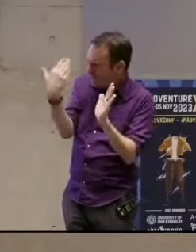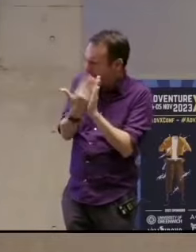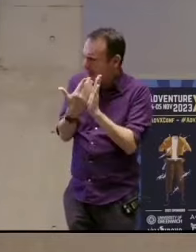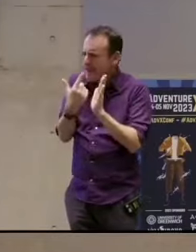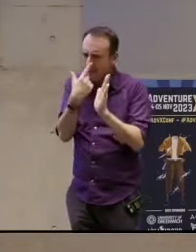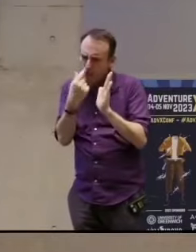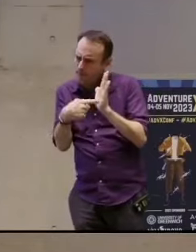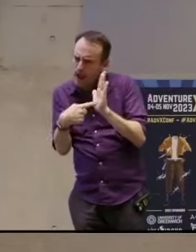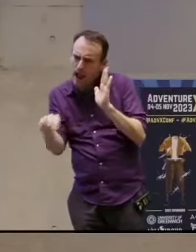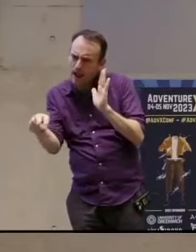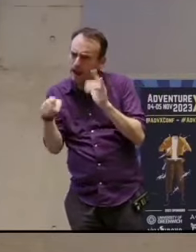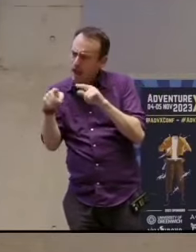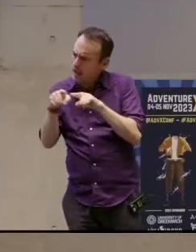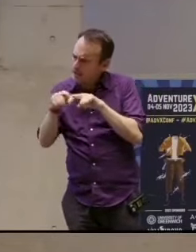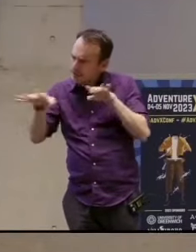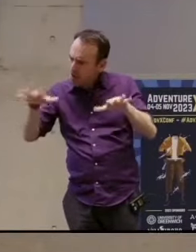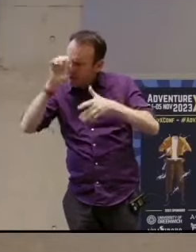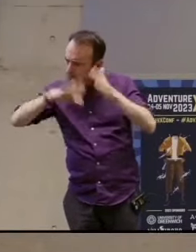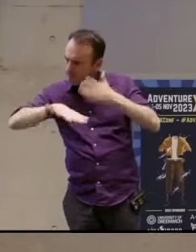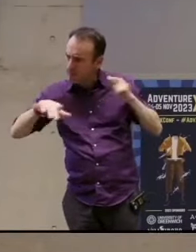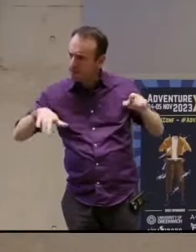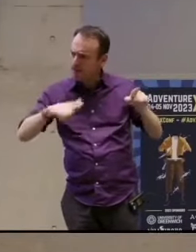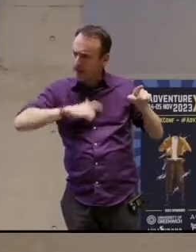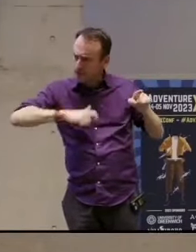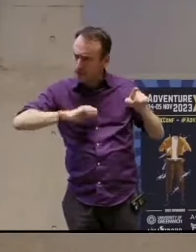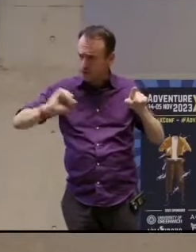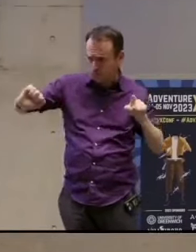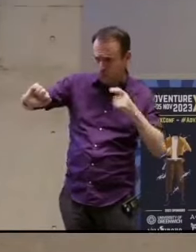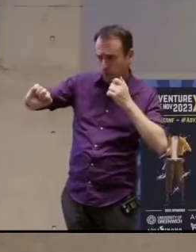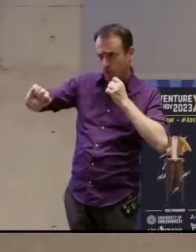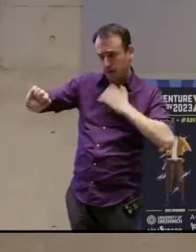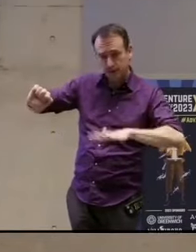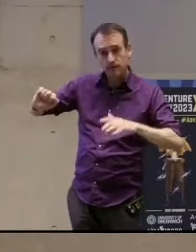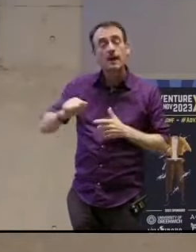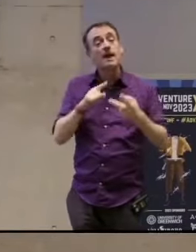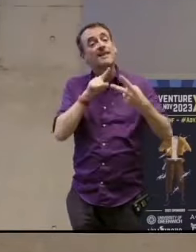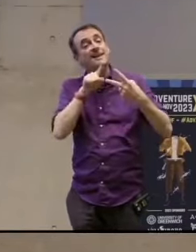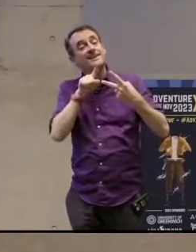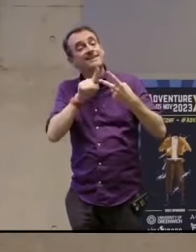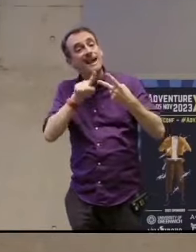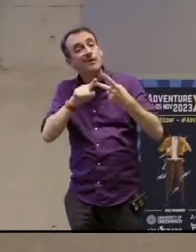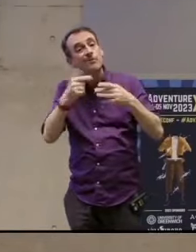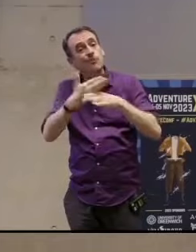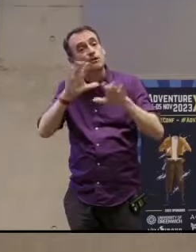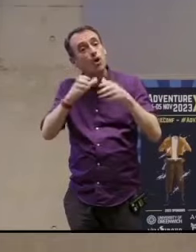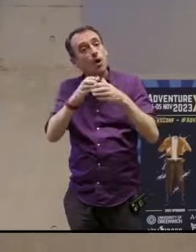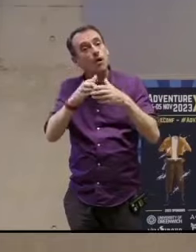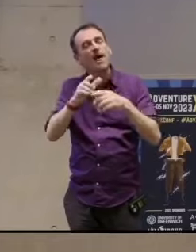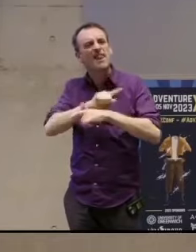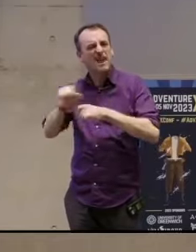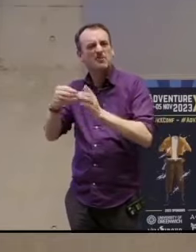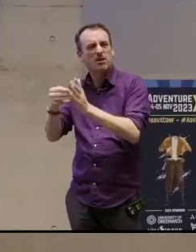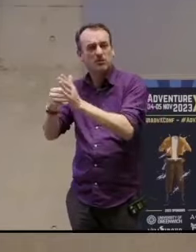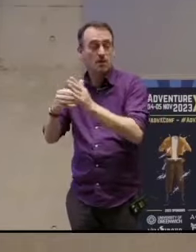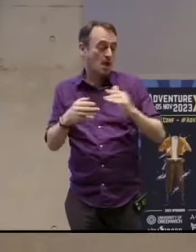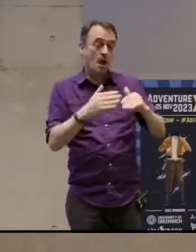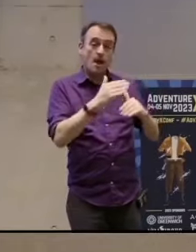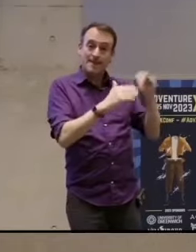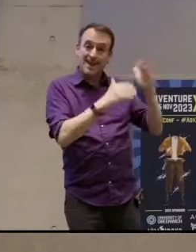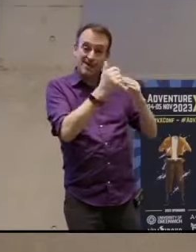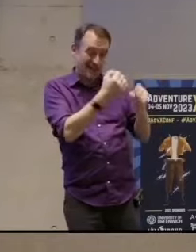we were going to tackle in the game. And then at the second workshop, some months later, we had a build of the game.